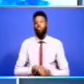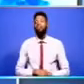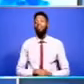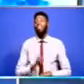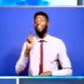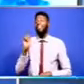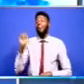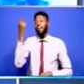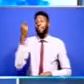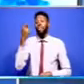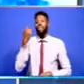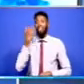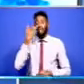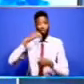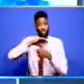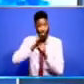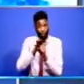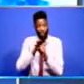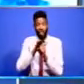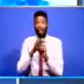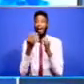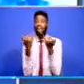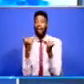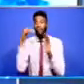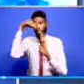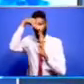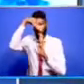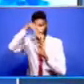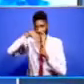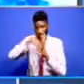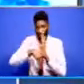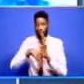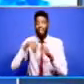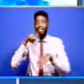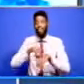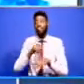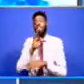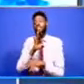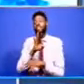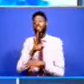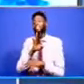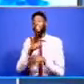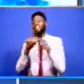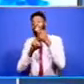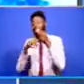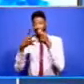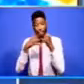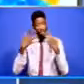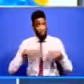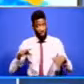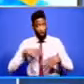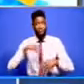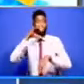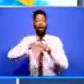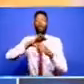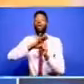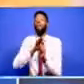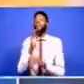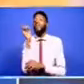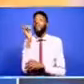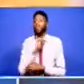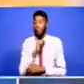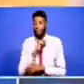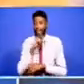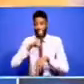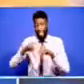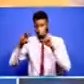Coronavirus curve is on a downward trajectory as 369 people tested positive for the virus from